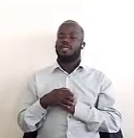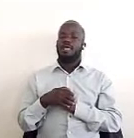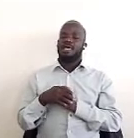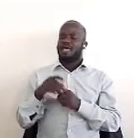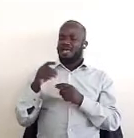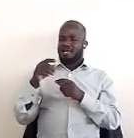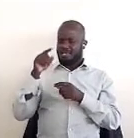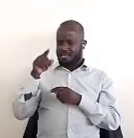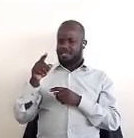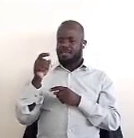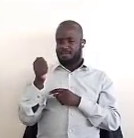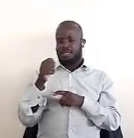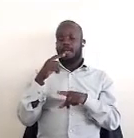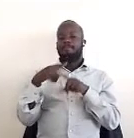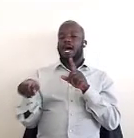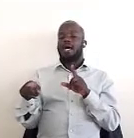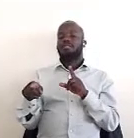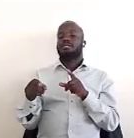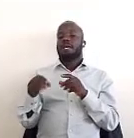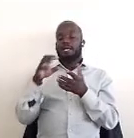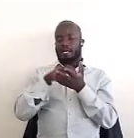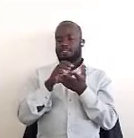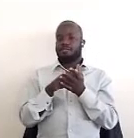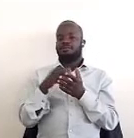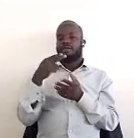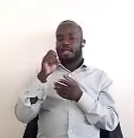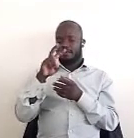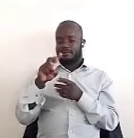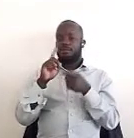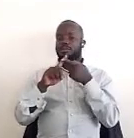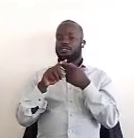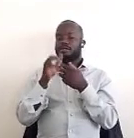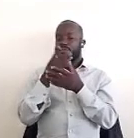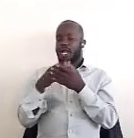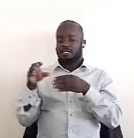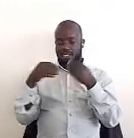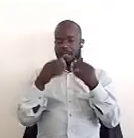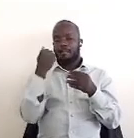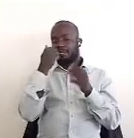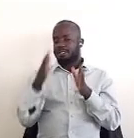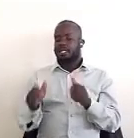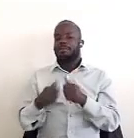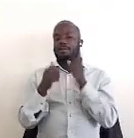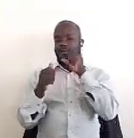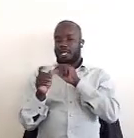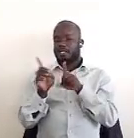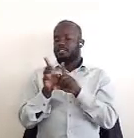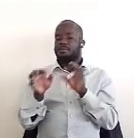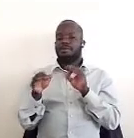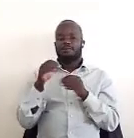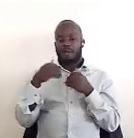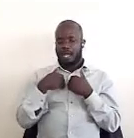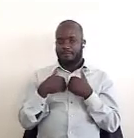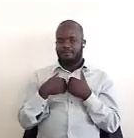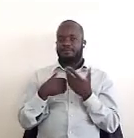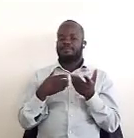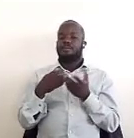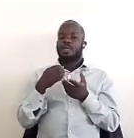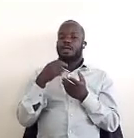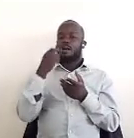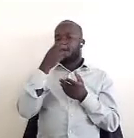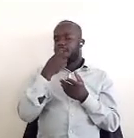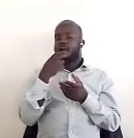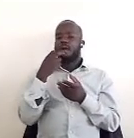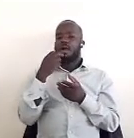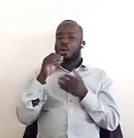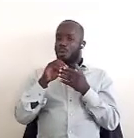Although extremely rare, cases of HIV-positive donated blood being given to patients have occurred. Also, if you have a